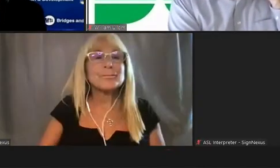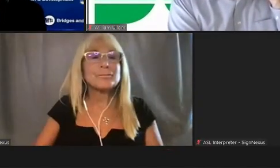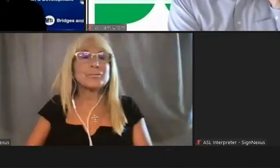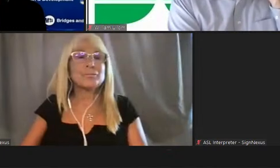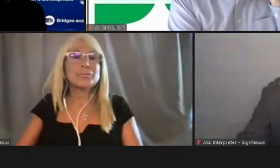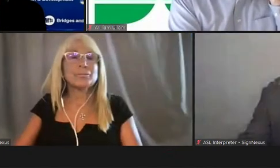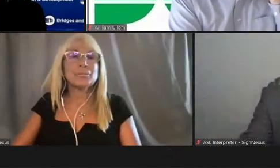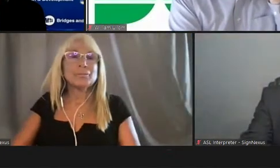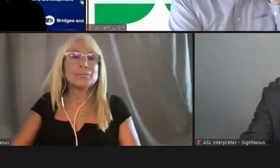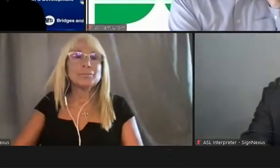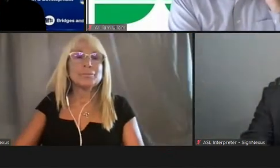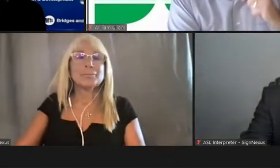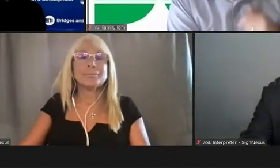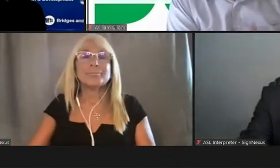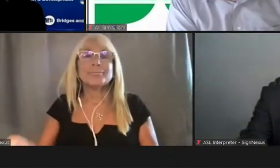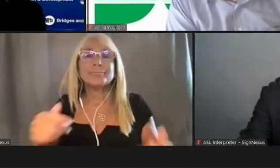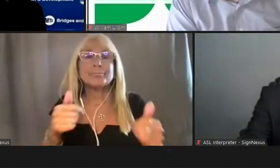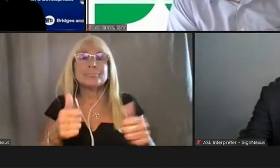process